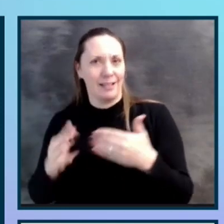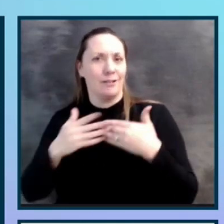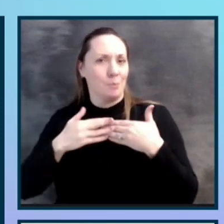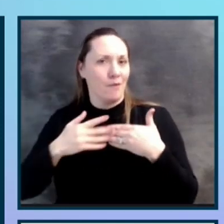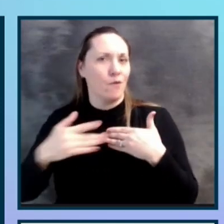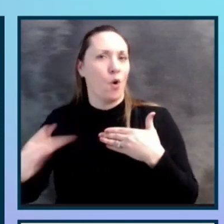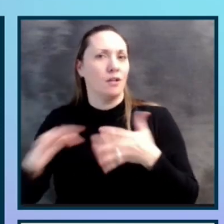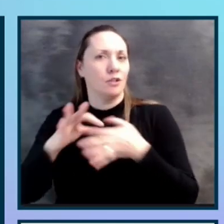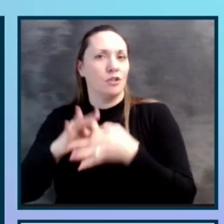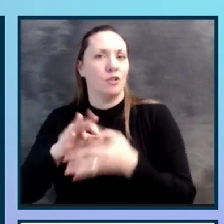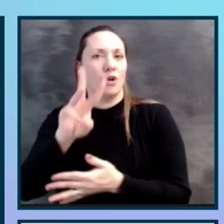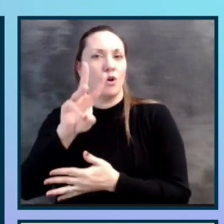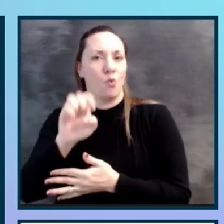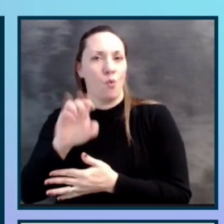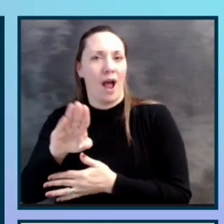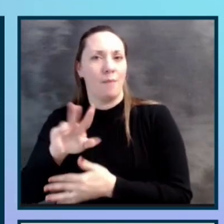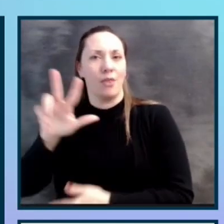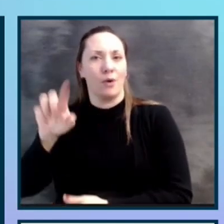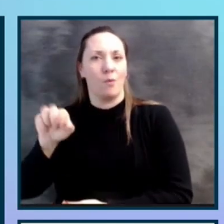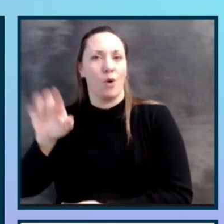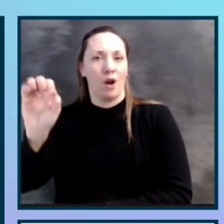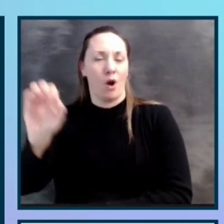Web 3.0.